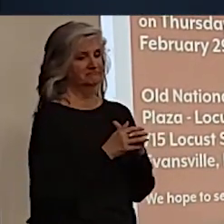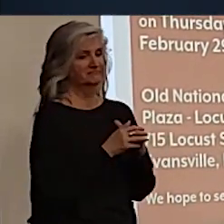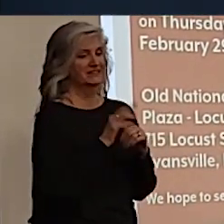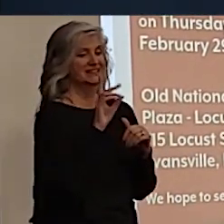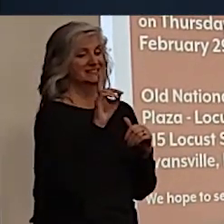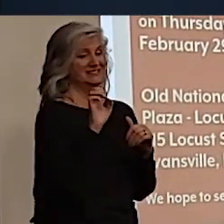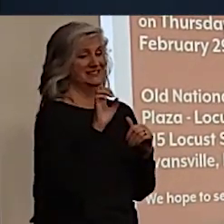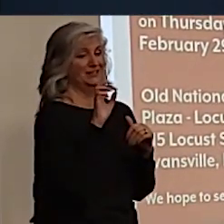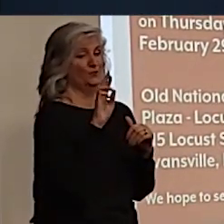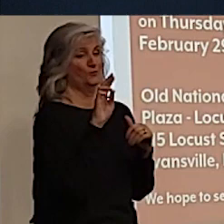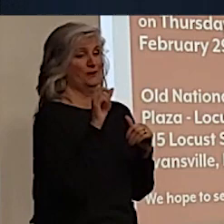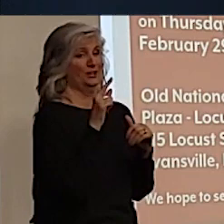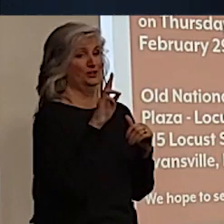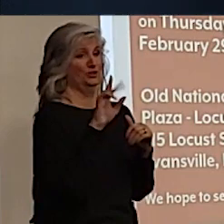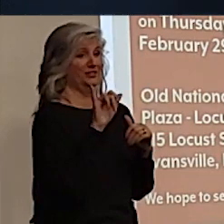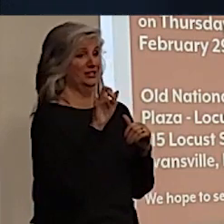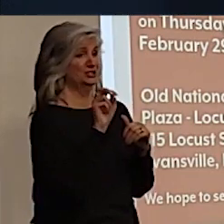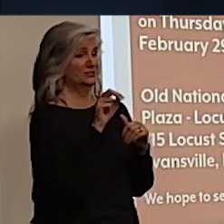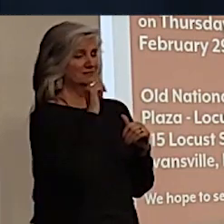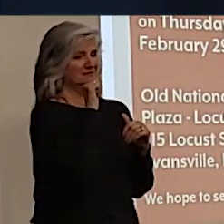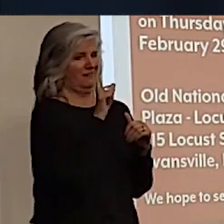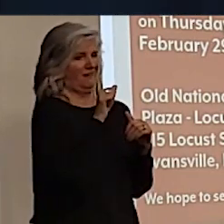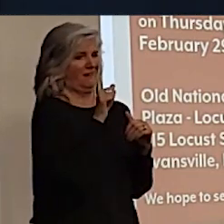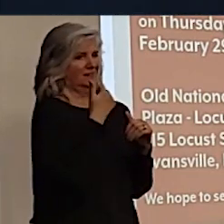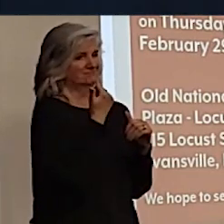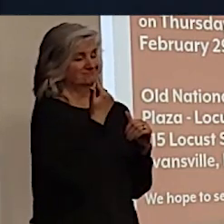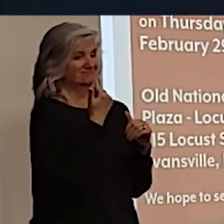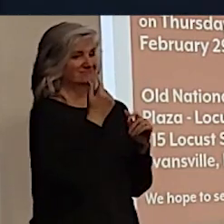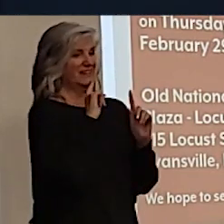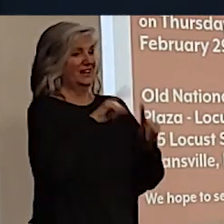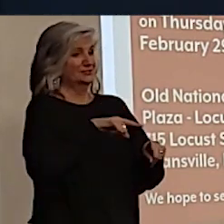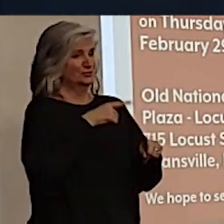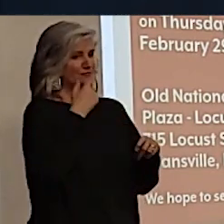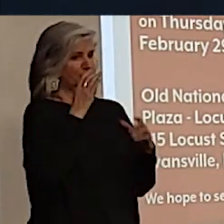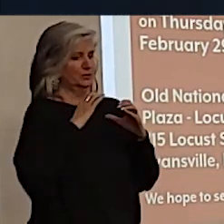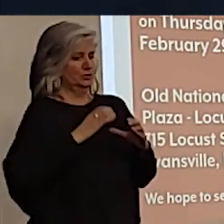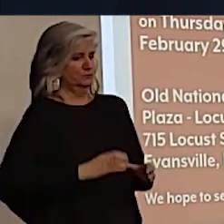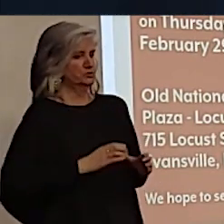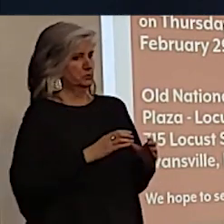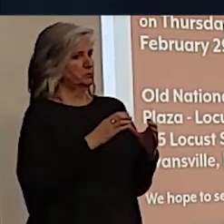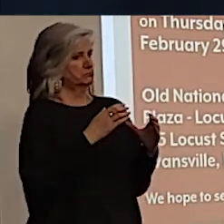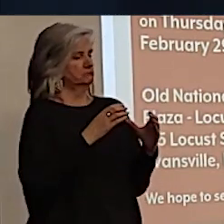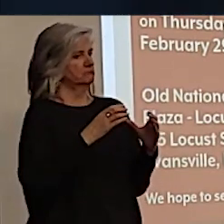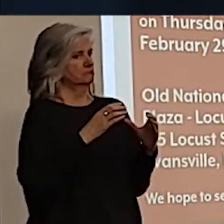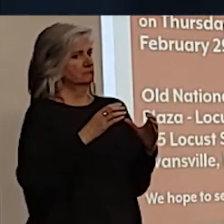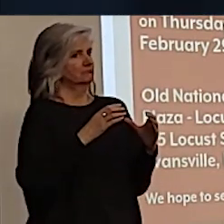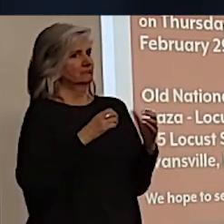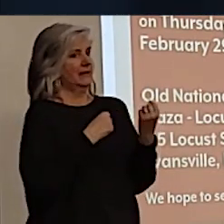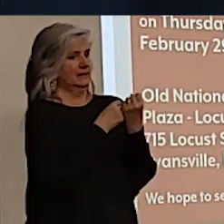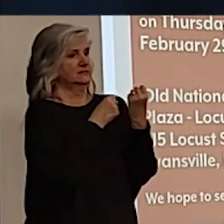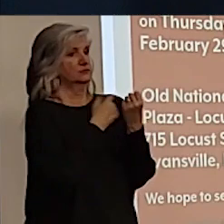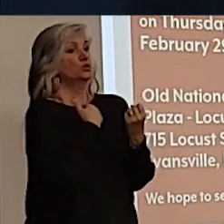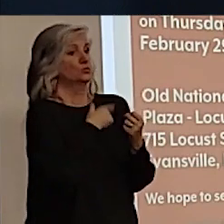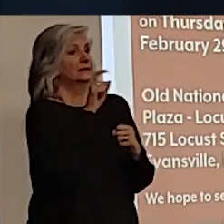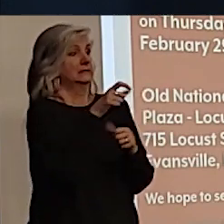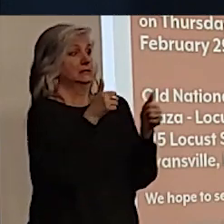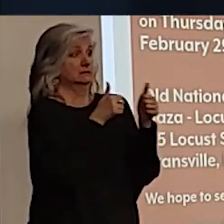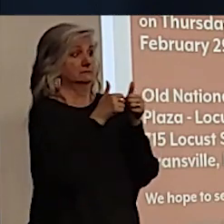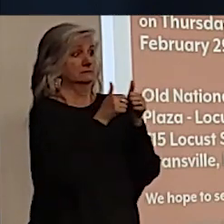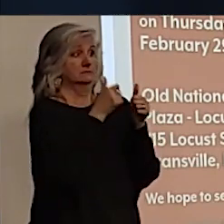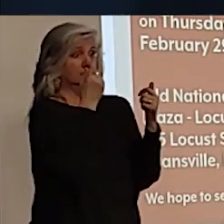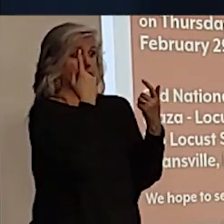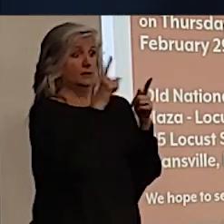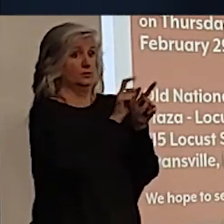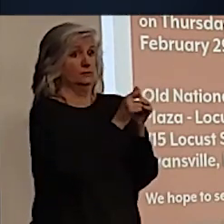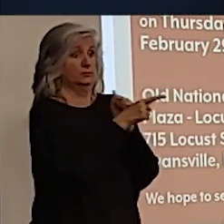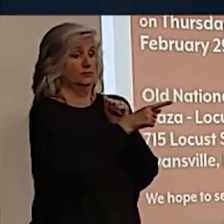Deregulation is not necessarily the answer from a consumer advocate's perspective. We agree that we need competition, but